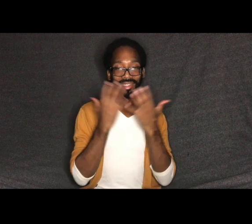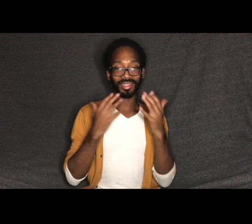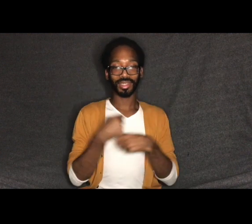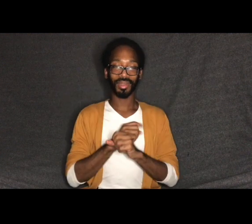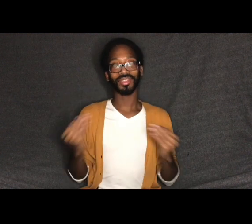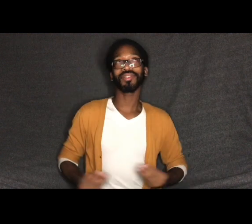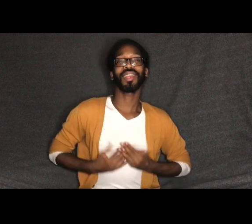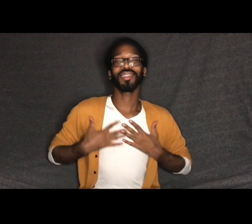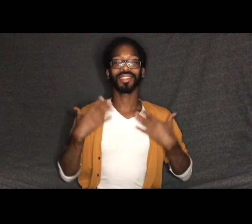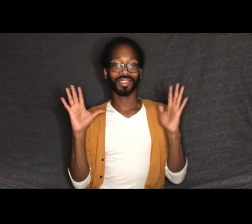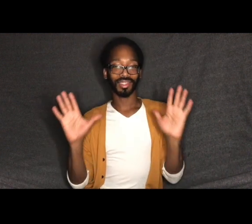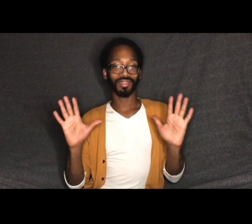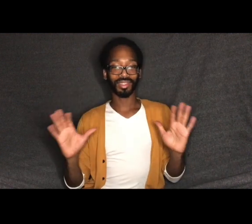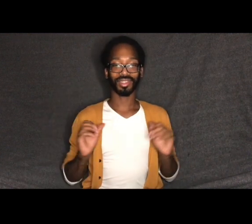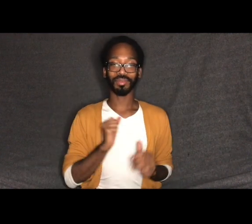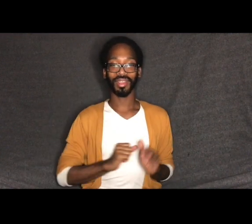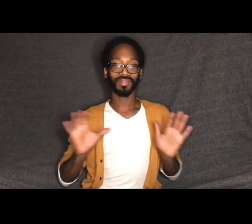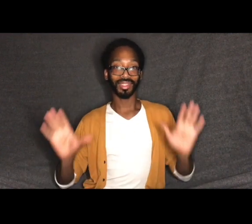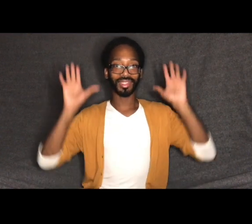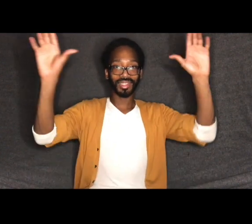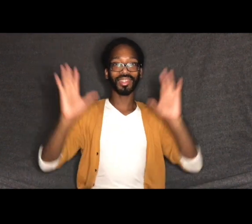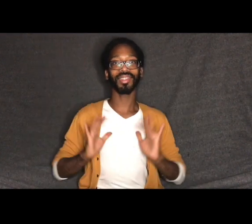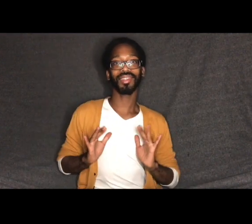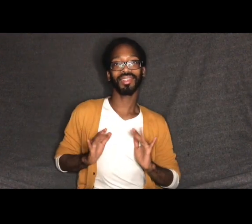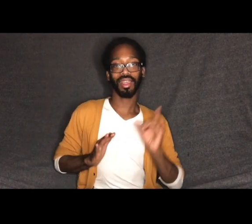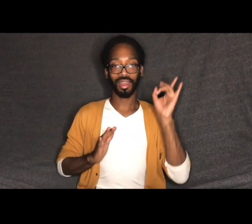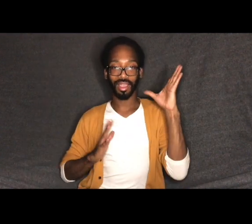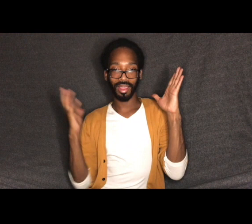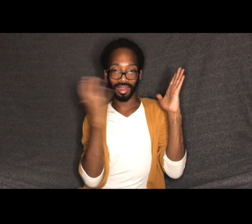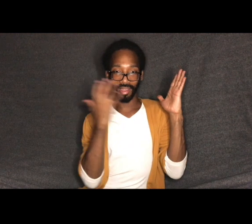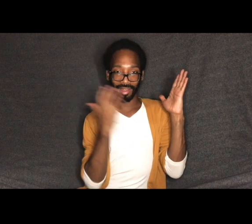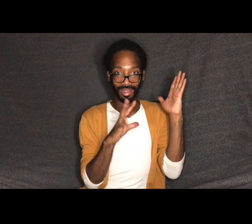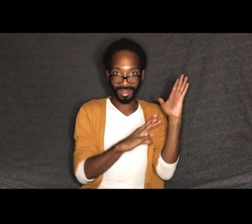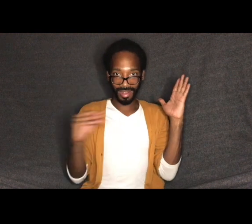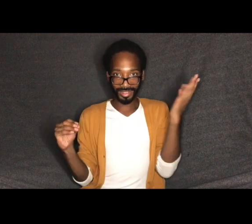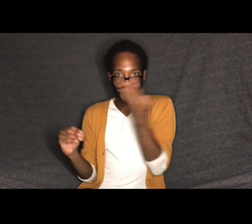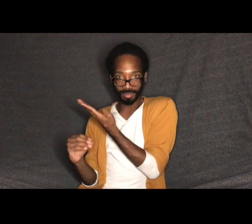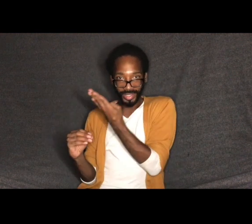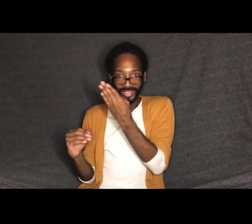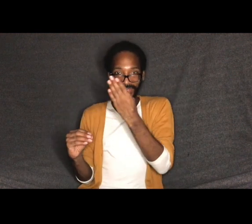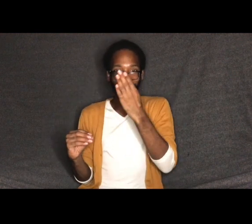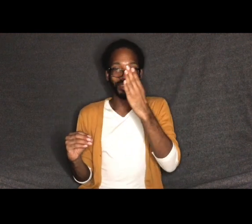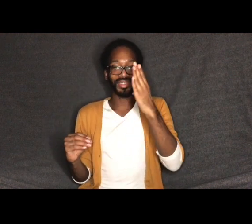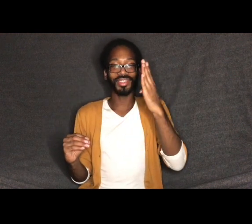coolness. He makes me feel wonderful, super, fantastic, coolness, remarkable, and blue.